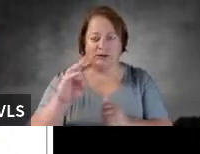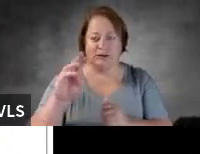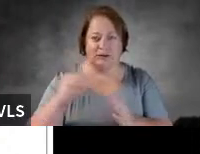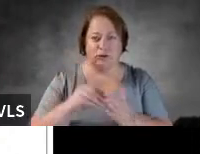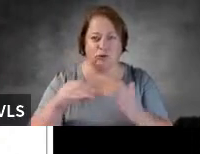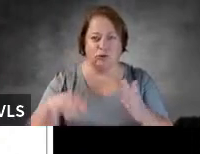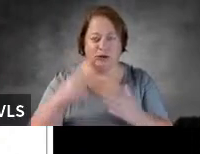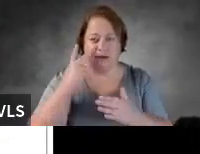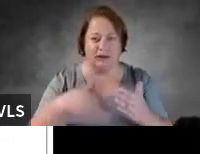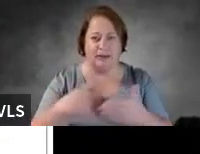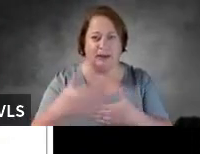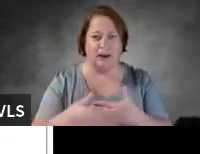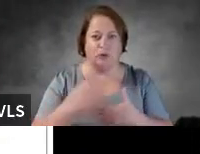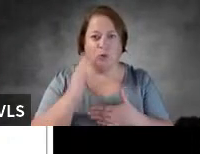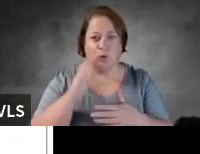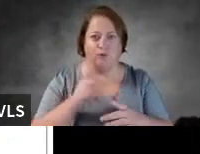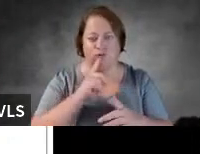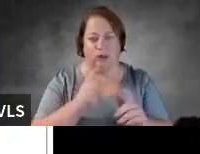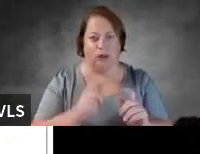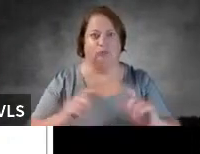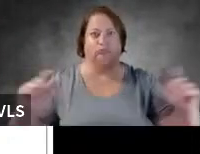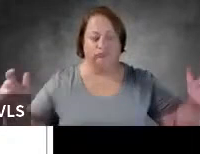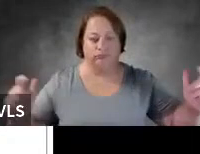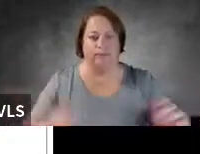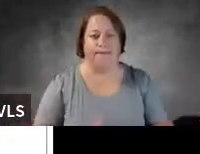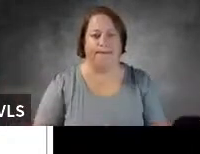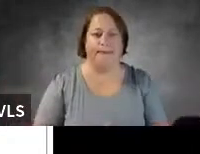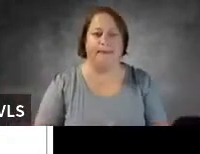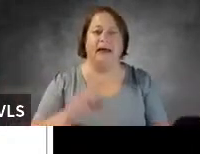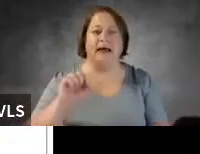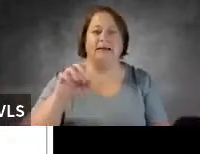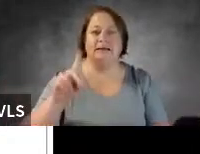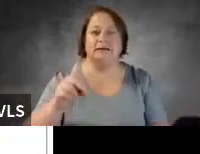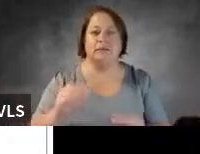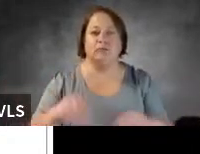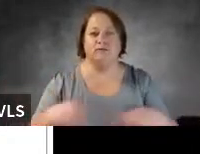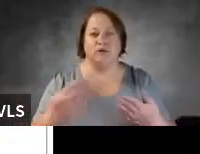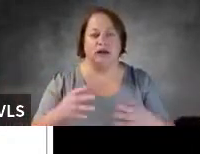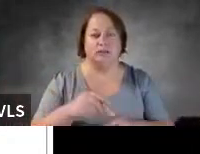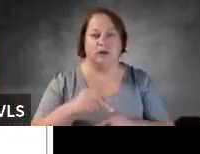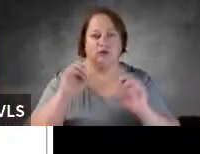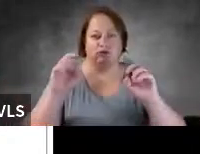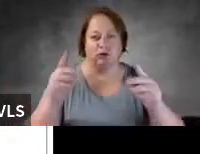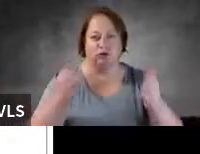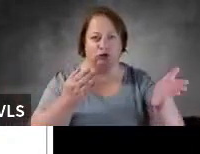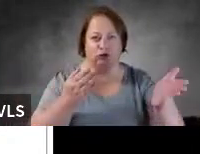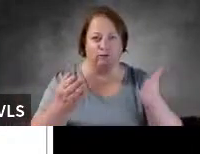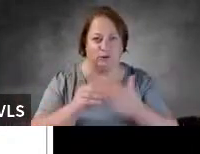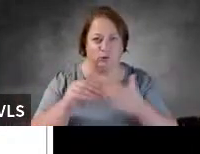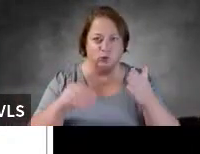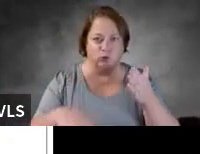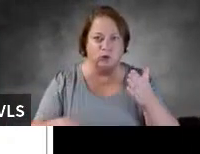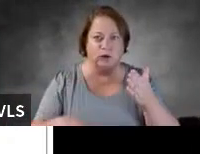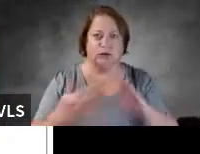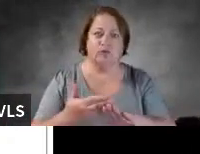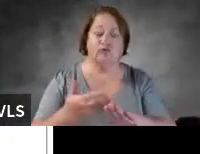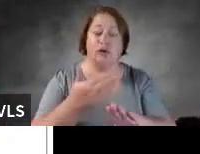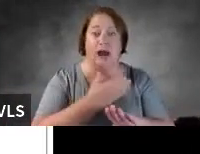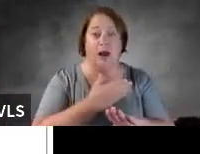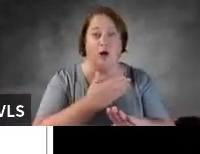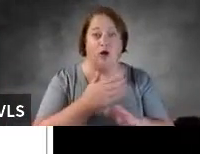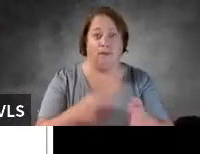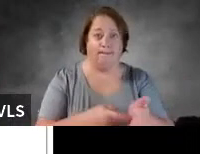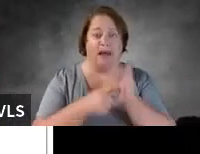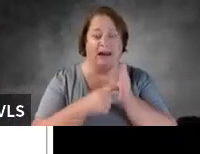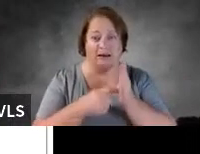on the next slide that we have grown immensely. SSD provides special education services to students even prior to the mandate